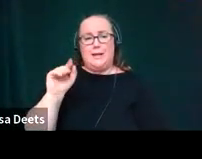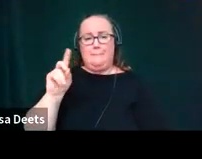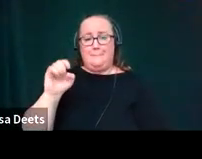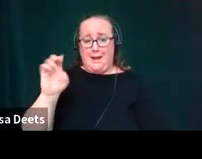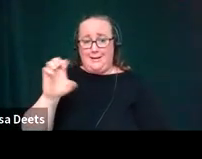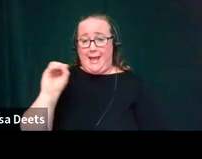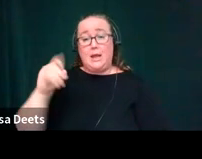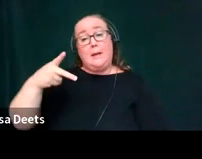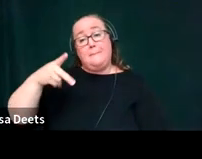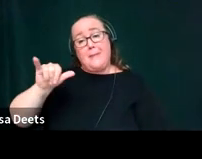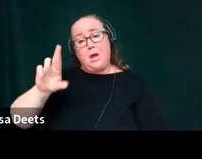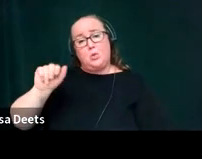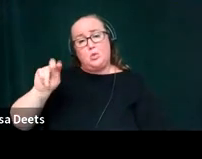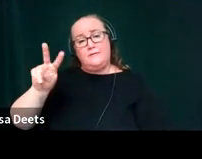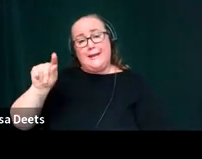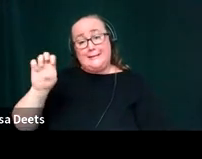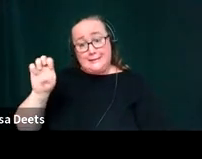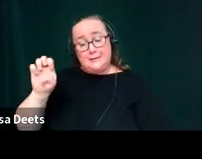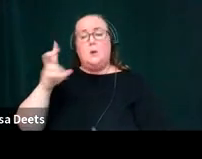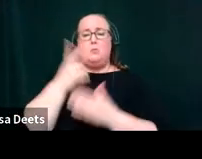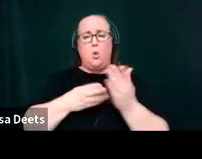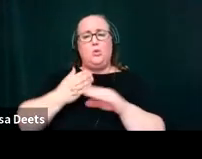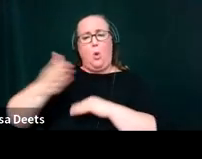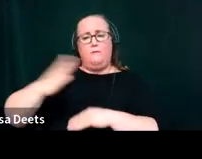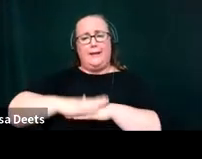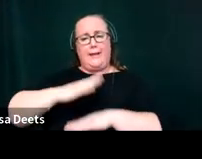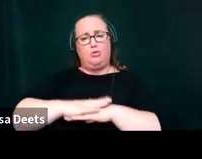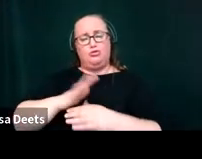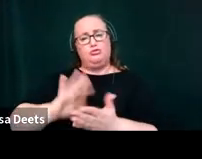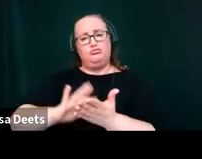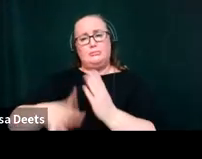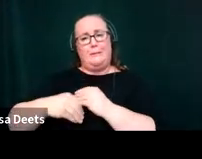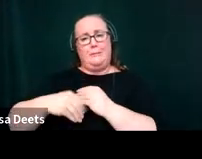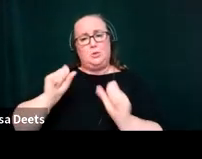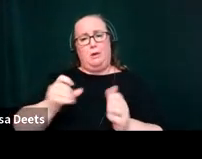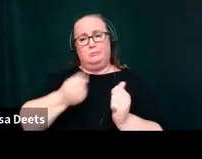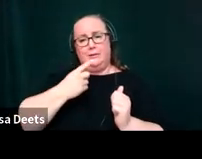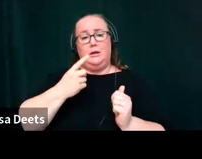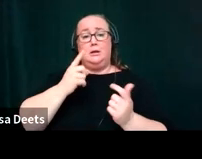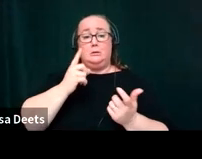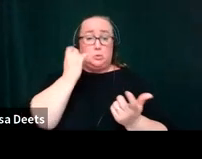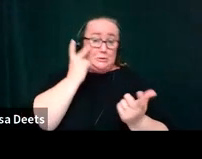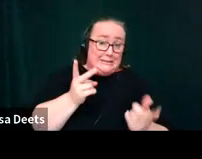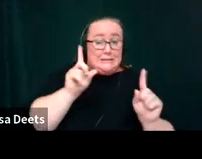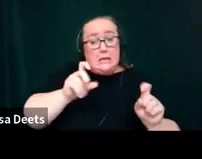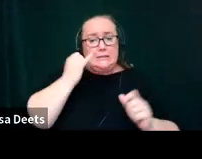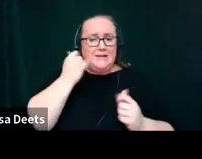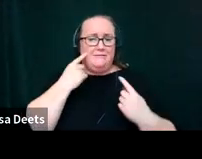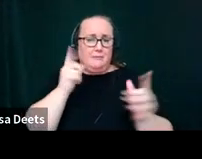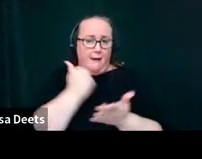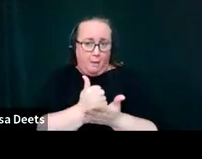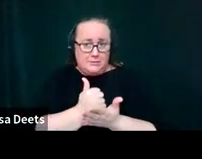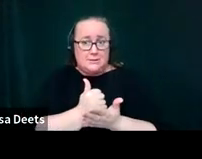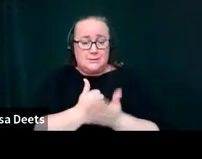are both over-the-counter vitamin supplements, would have a positive effect on visual fields in patients who have glaucoma. On